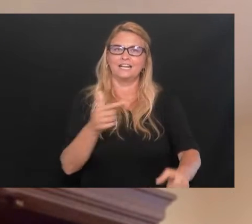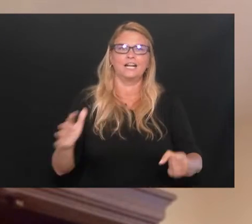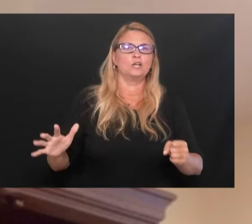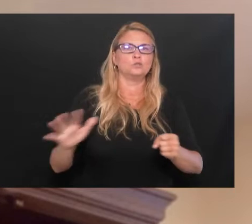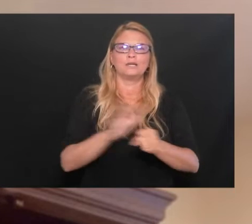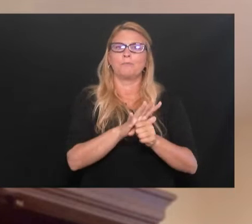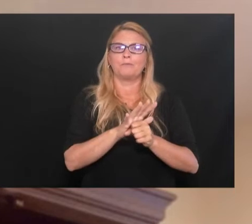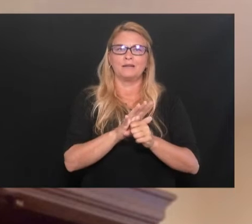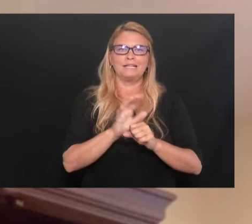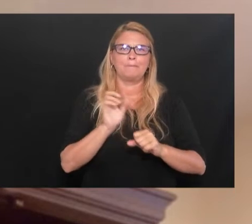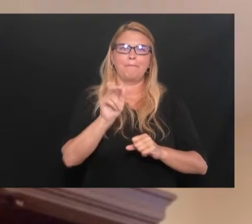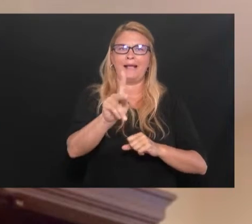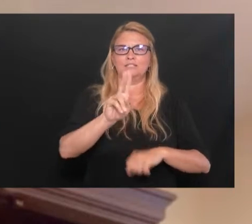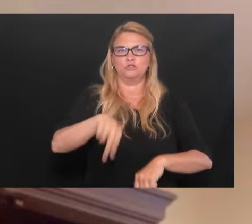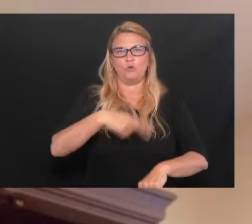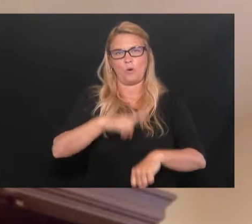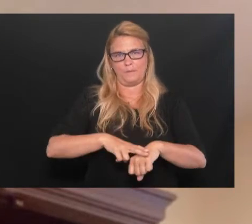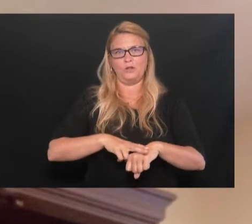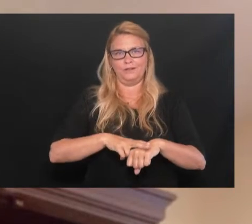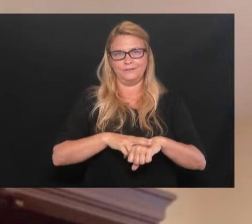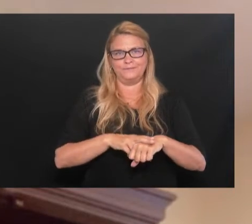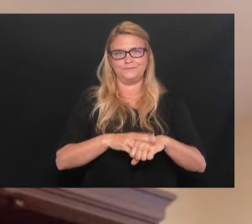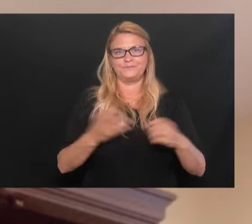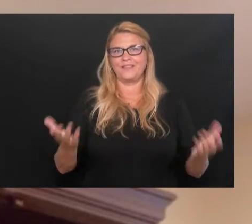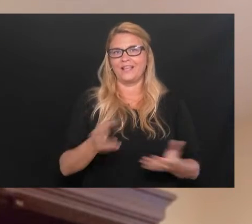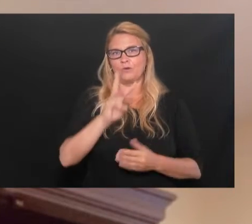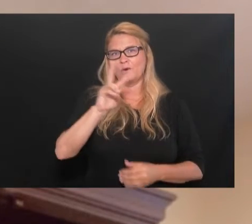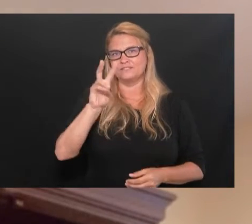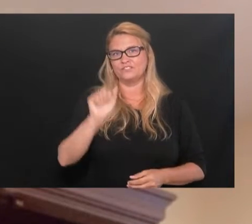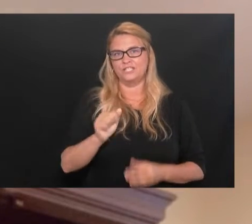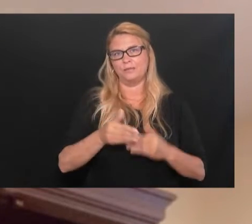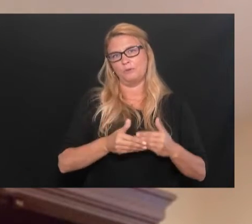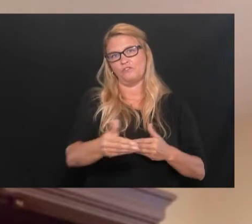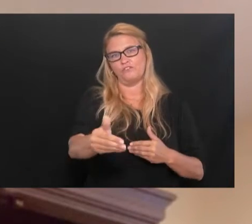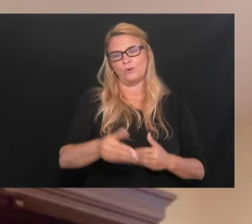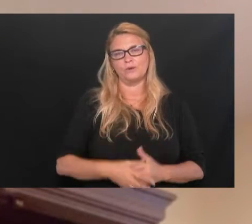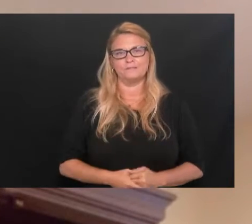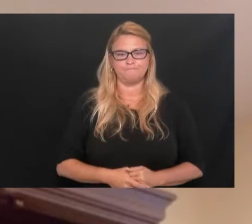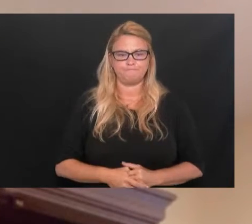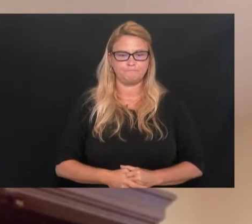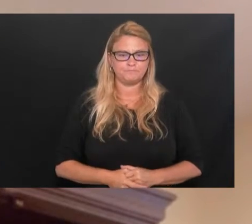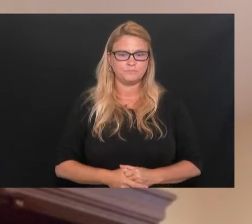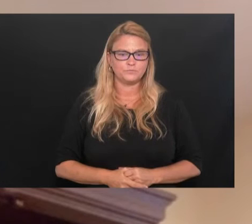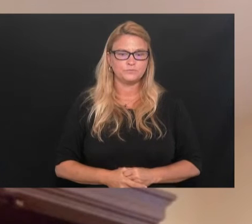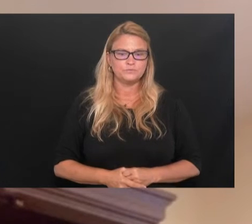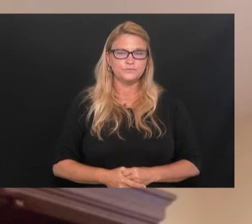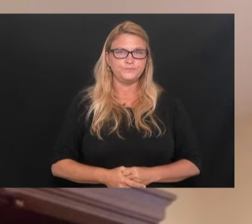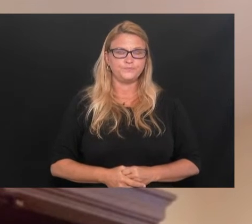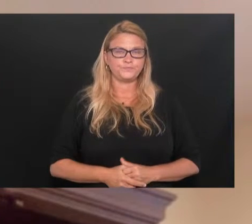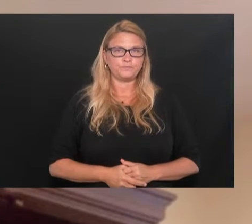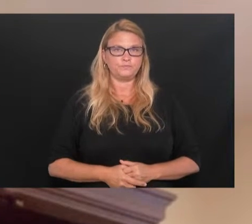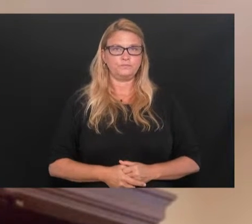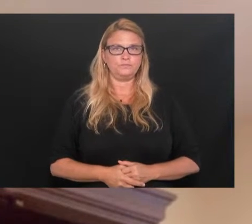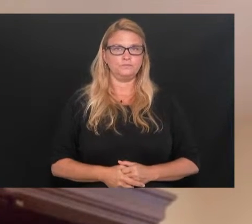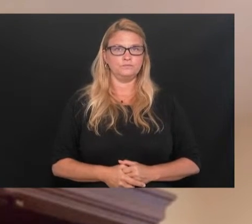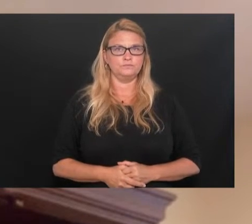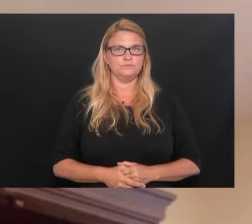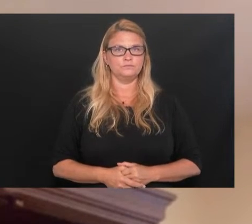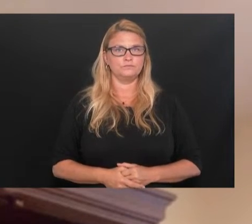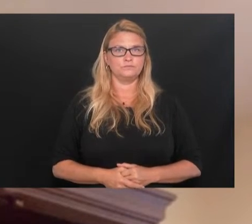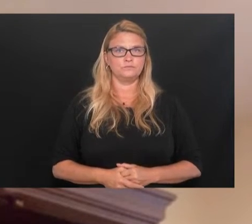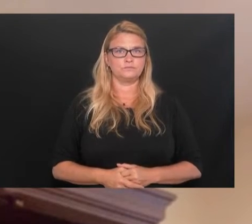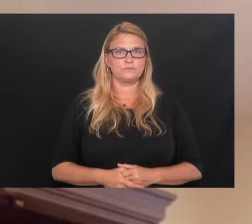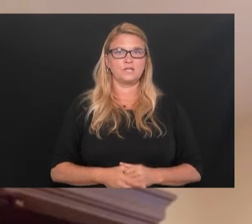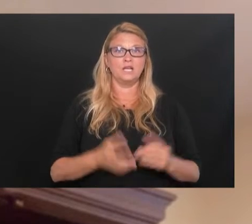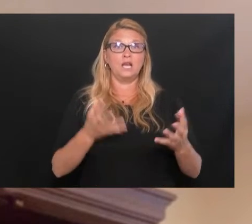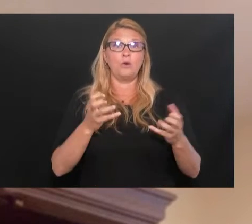to normal where we need to be in West Virginia moving forward. I want to take a minute too and reflect on